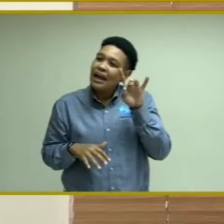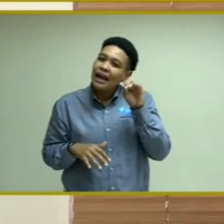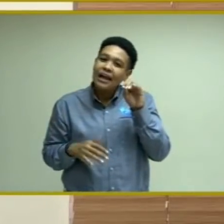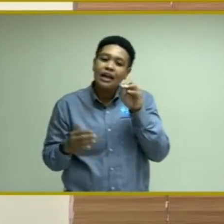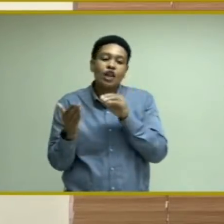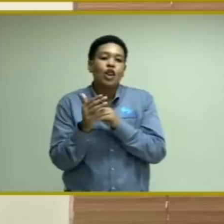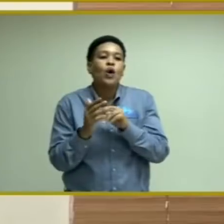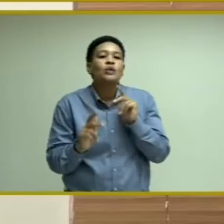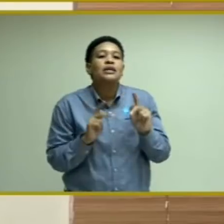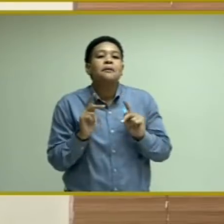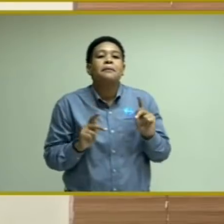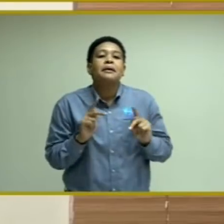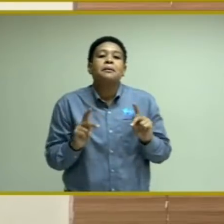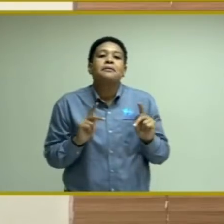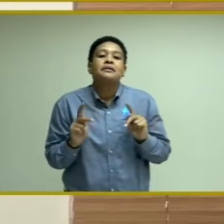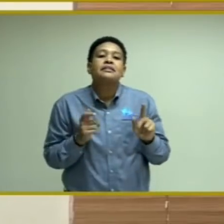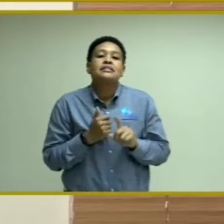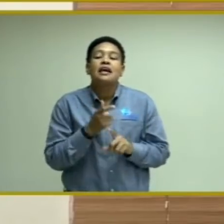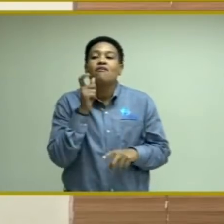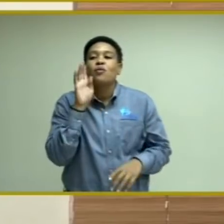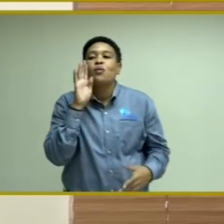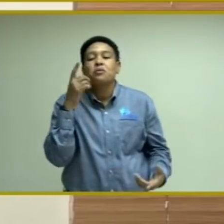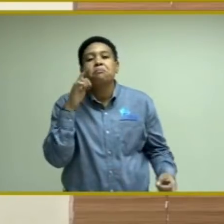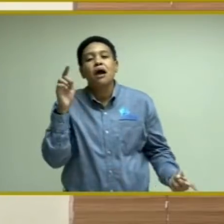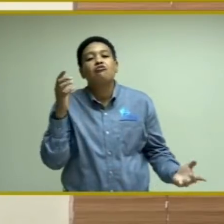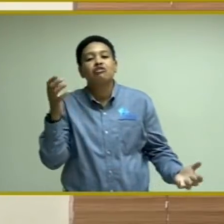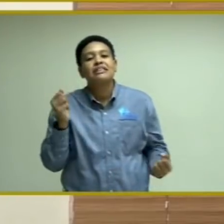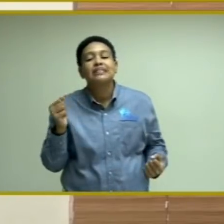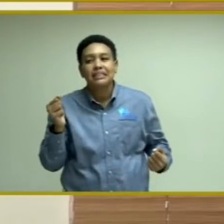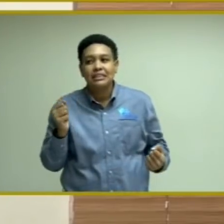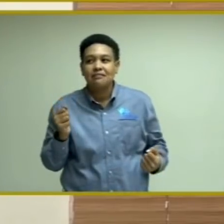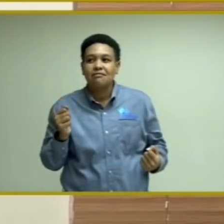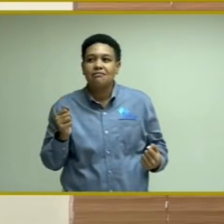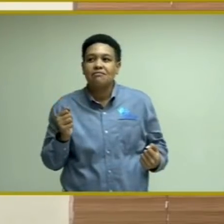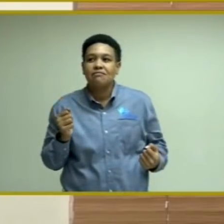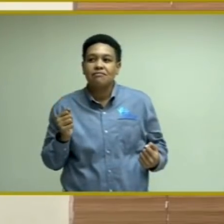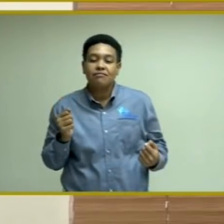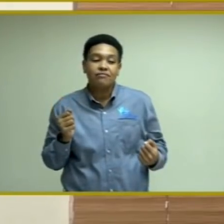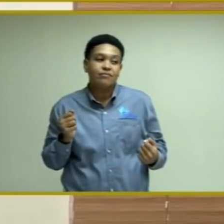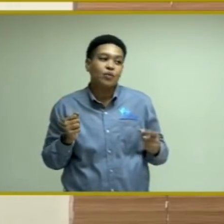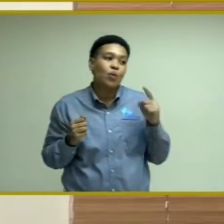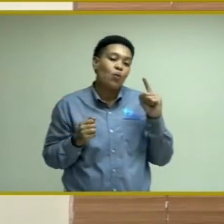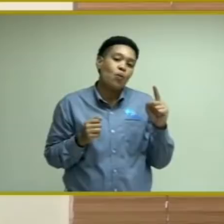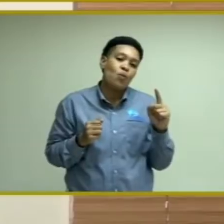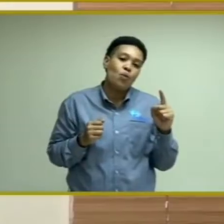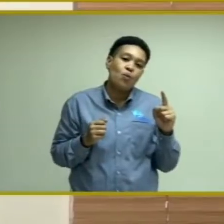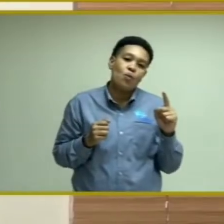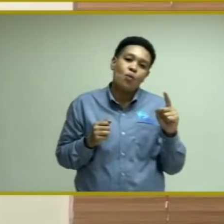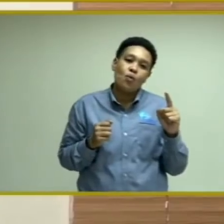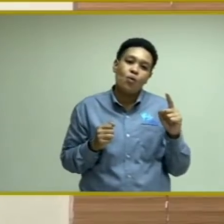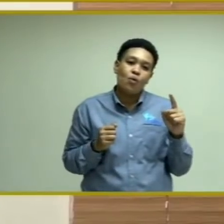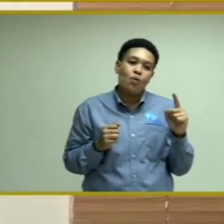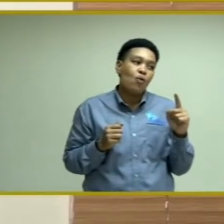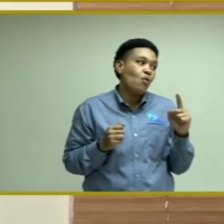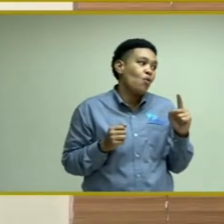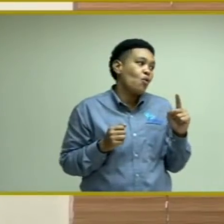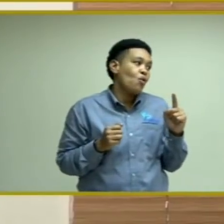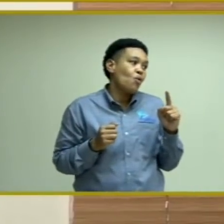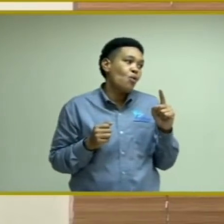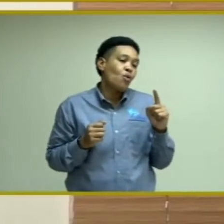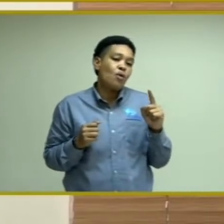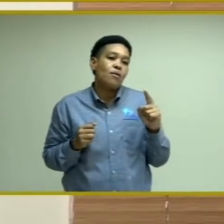580,000 persons that would have received either one dose of